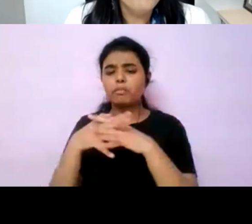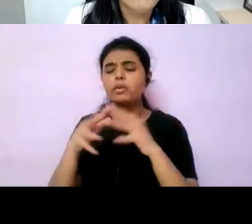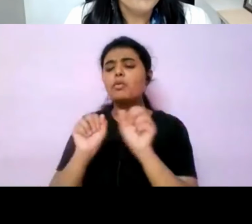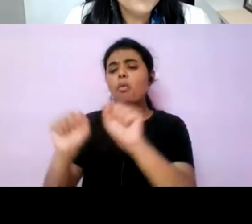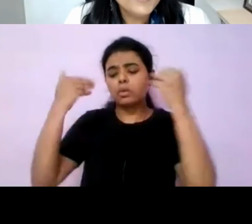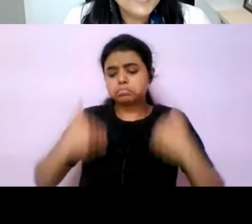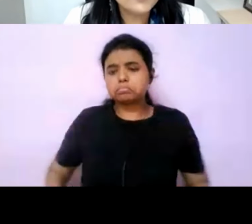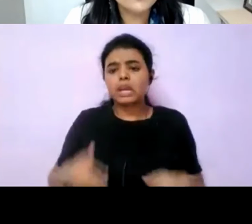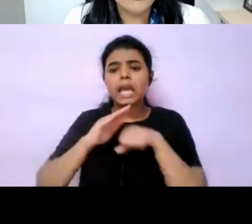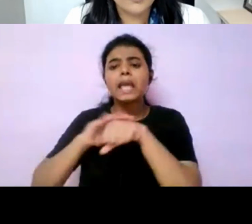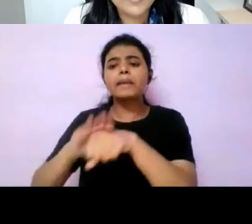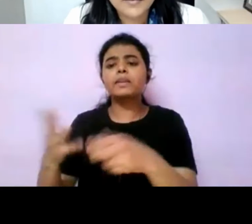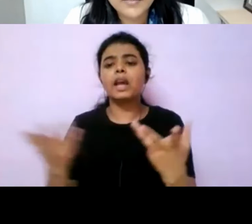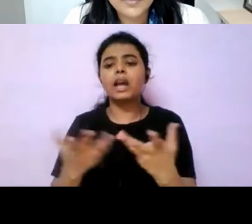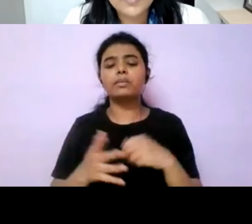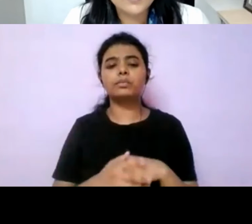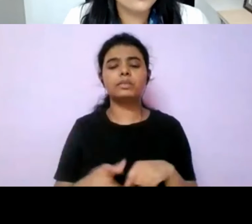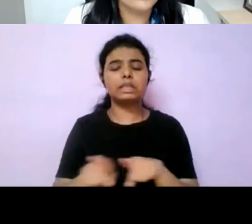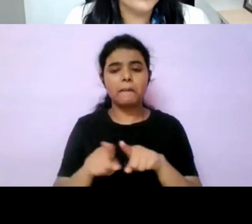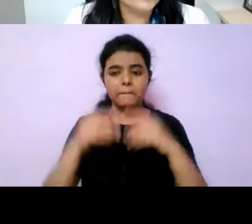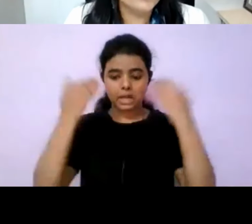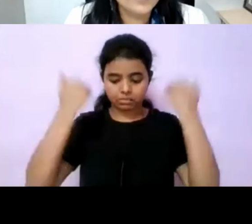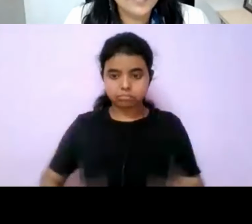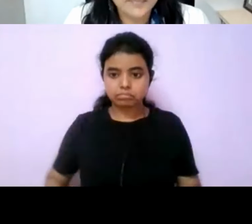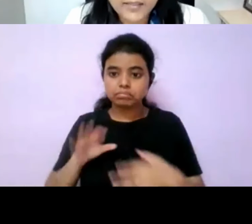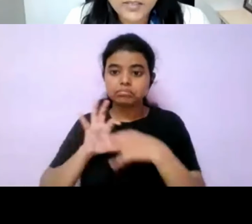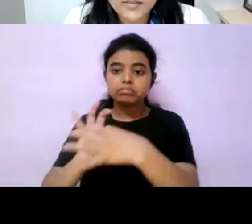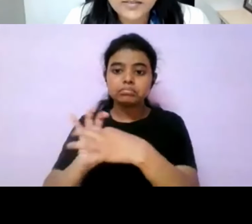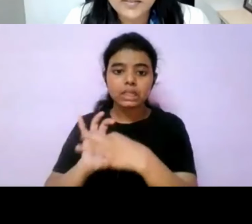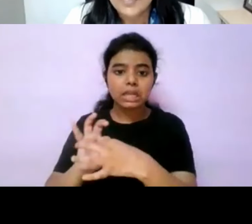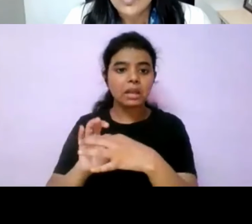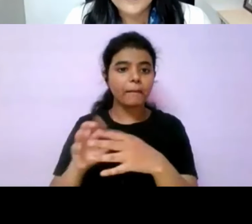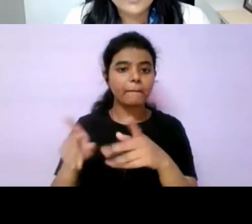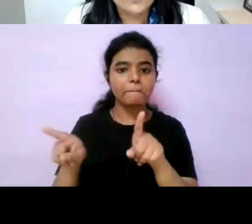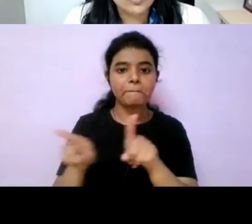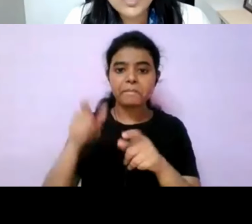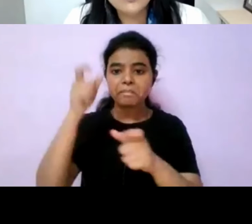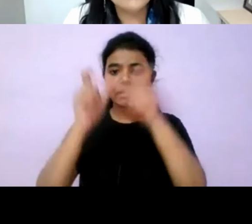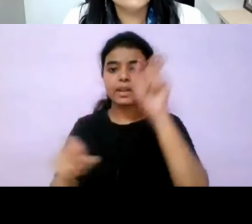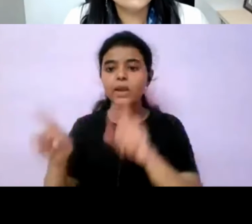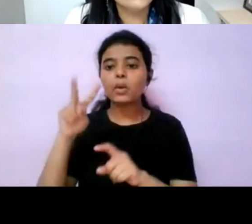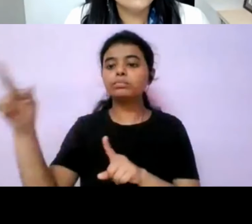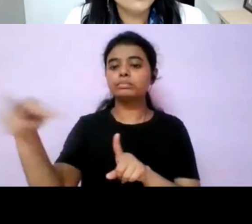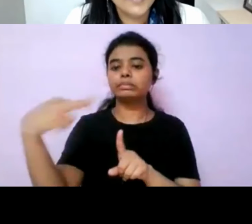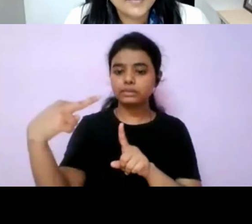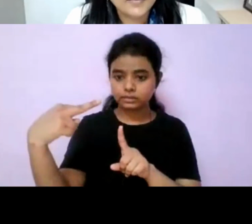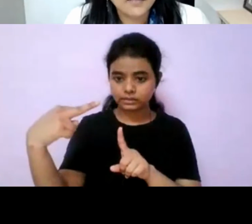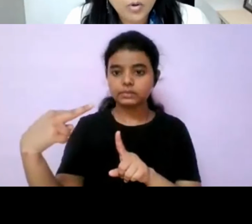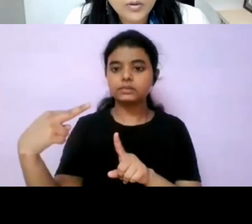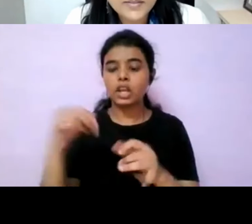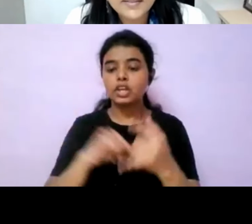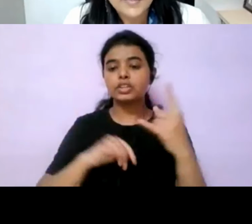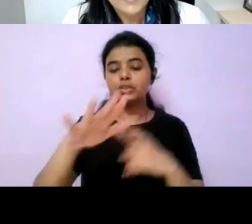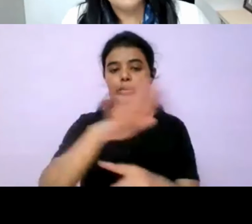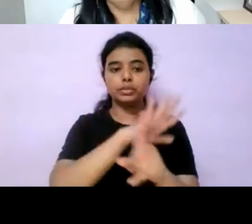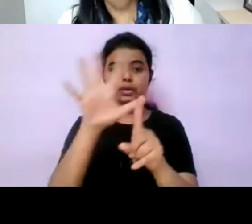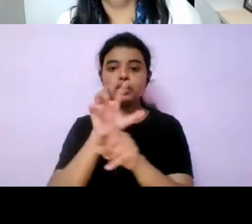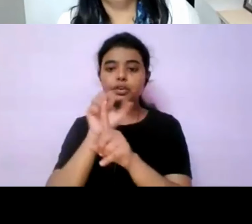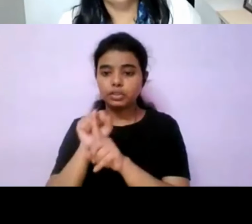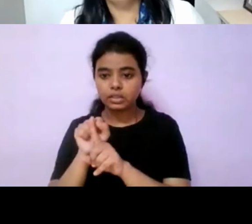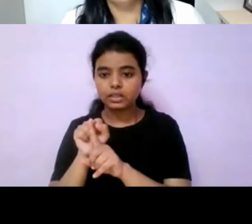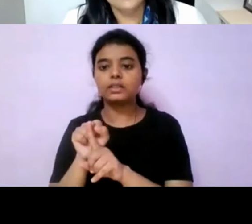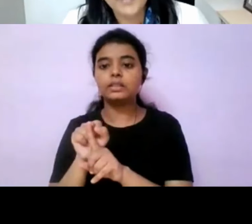through mediations of constructions, associations, and images, which the socio-cultural context upholds. And